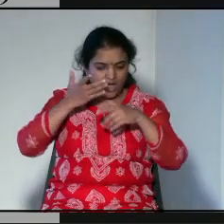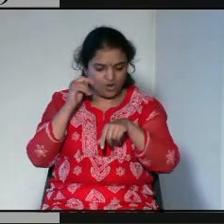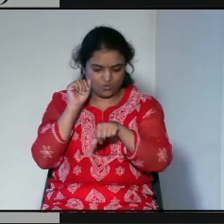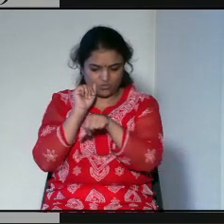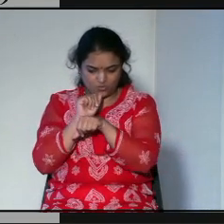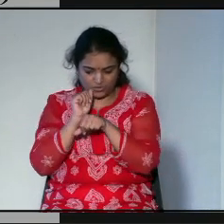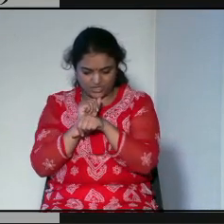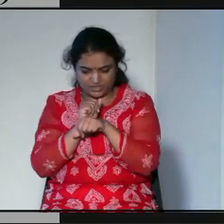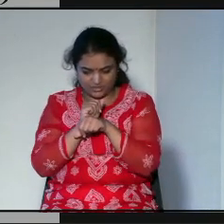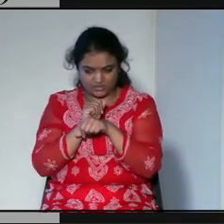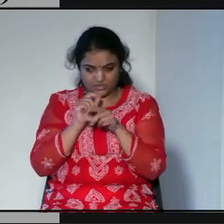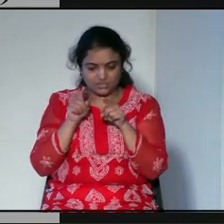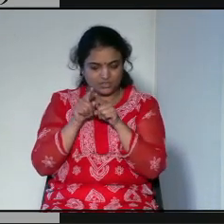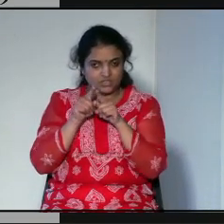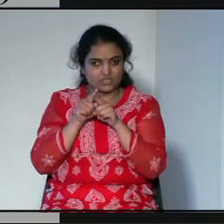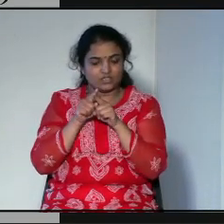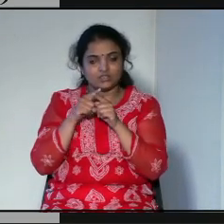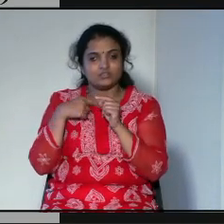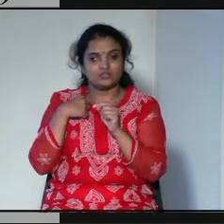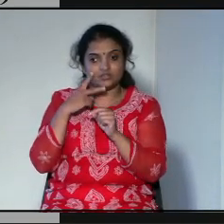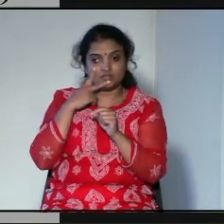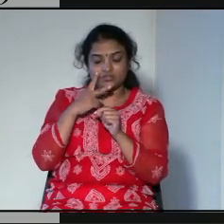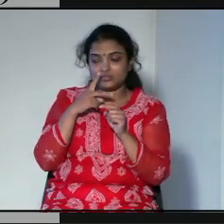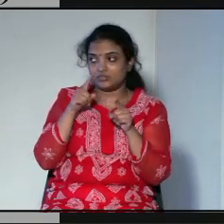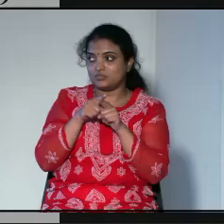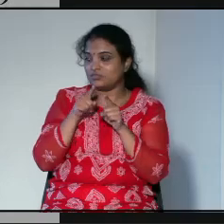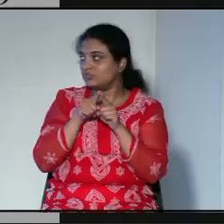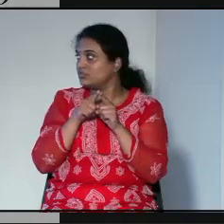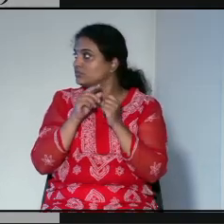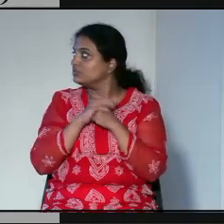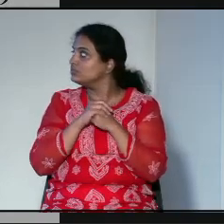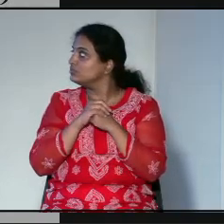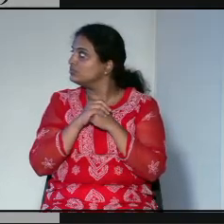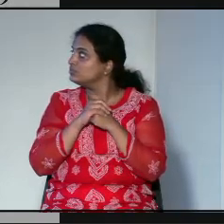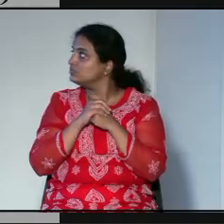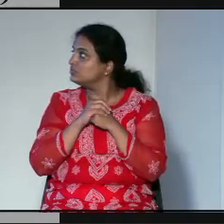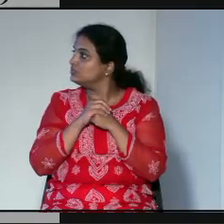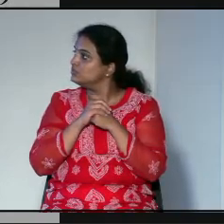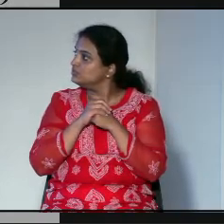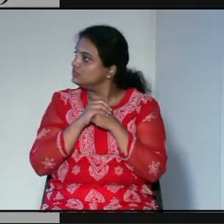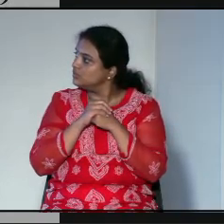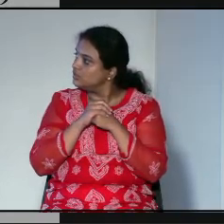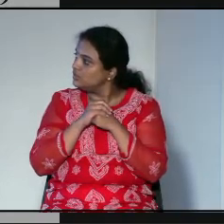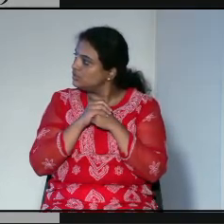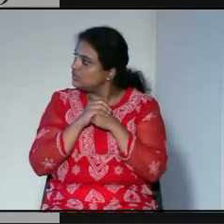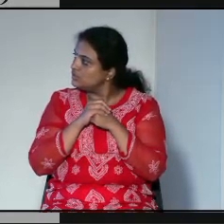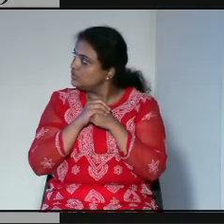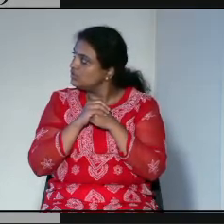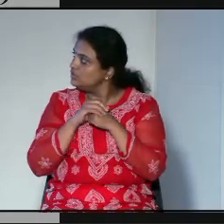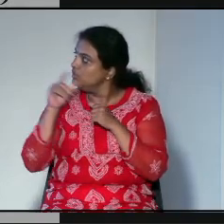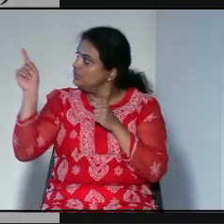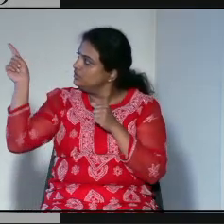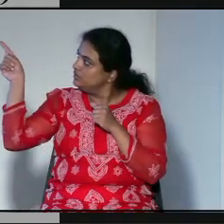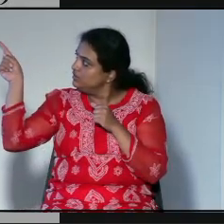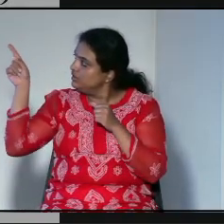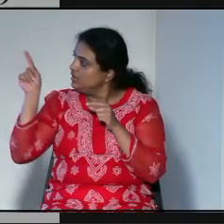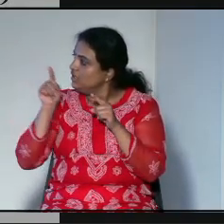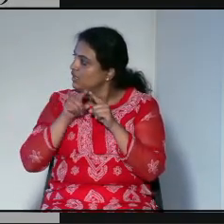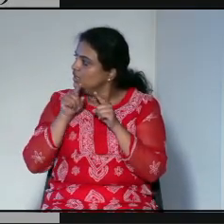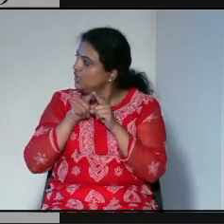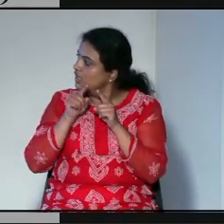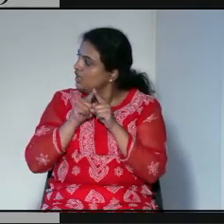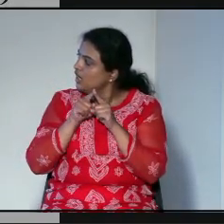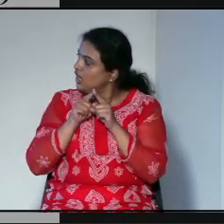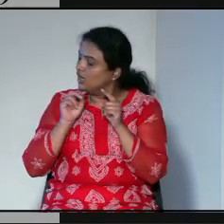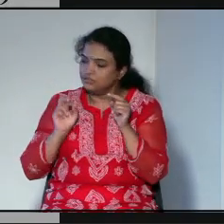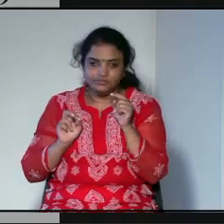for instance, her recounting of her trek through the Himalayas and the sight of the cascading